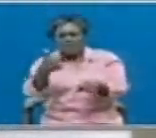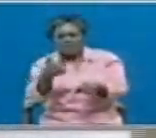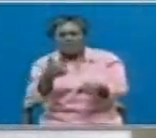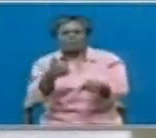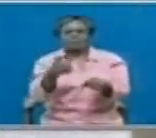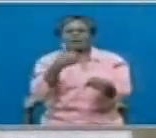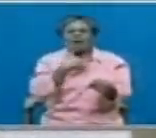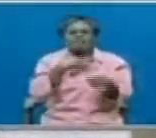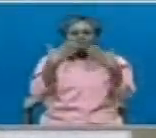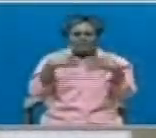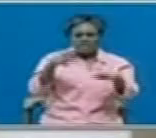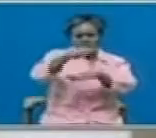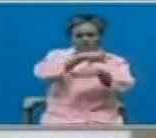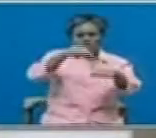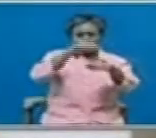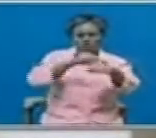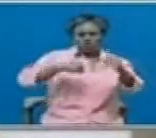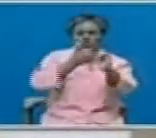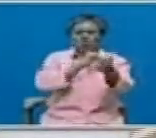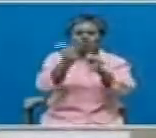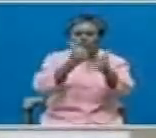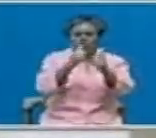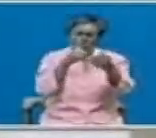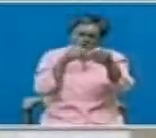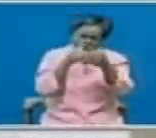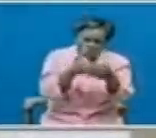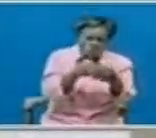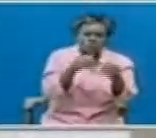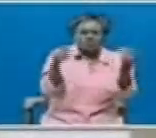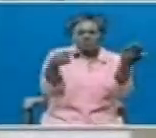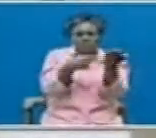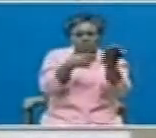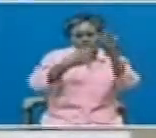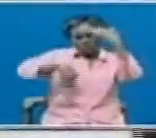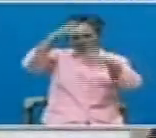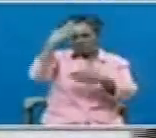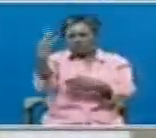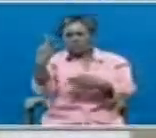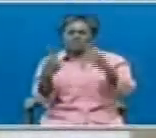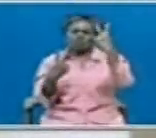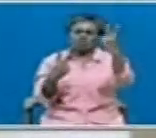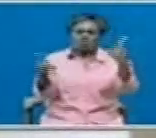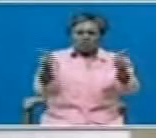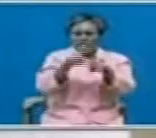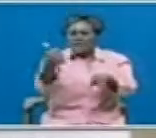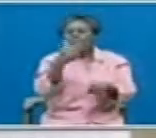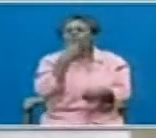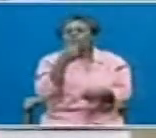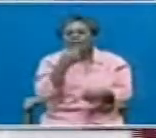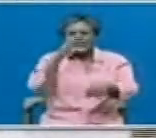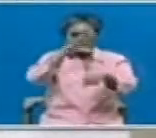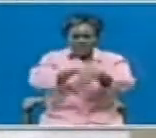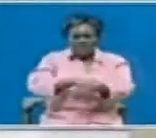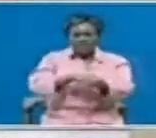roared to third finish in the National White League as they narrowly edged Technical University 3-2. Calvin Odhiambo put the varsity